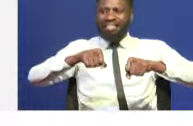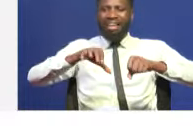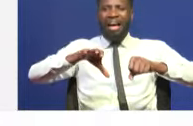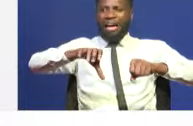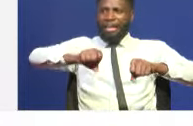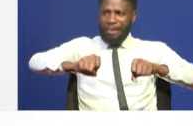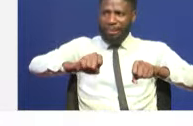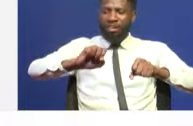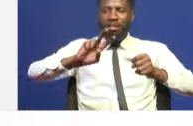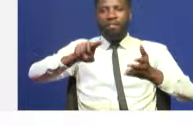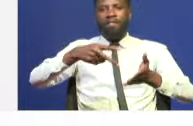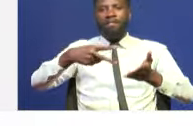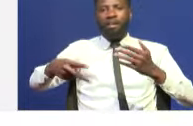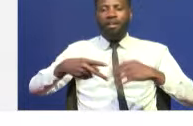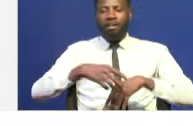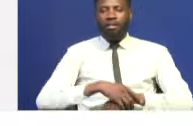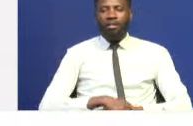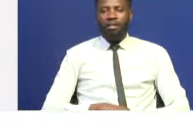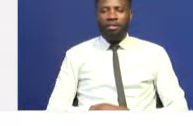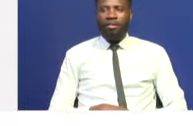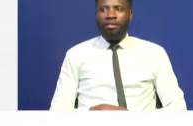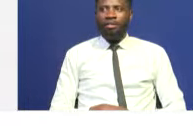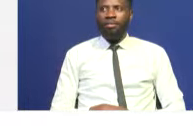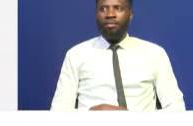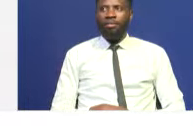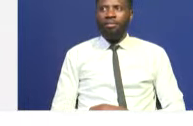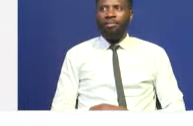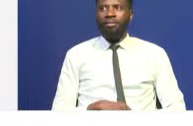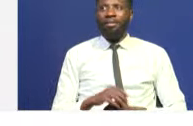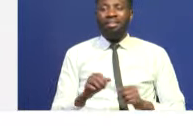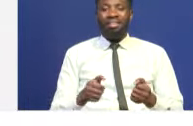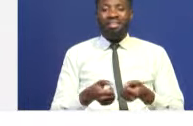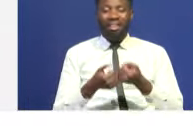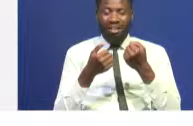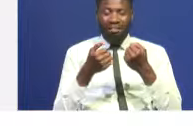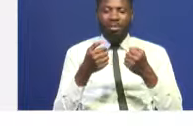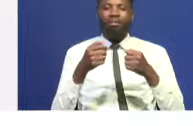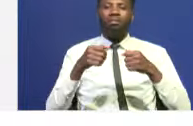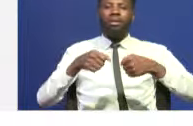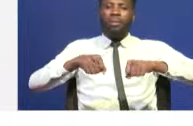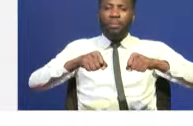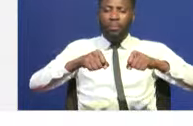an accident with a motorcycle that those brakes